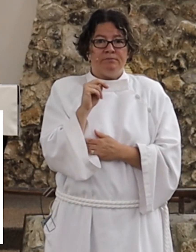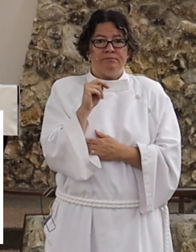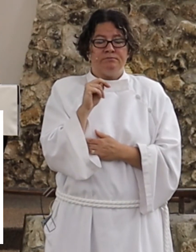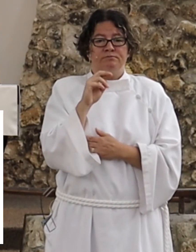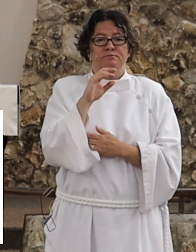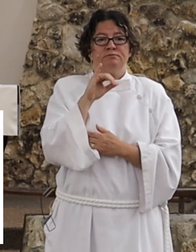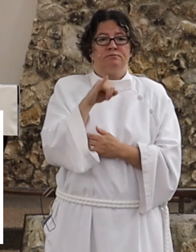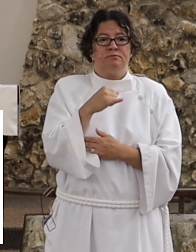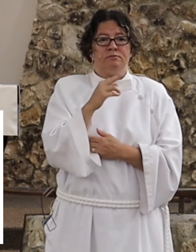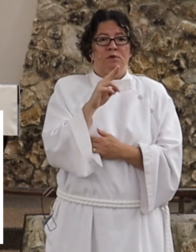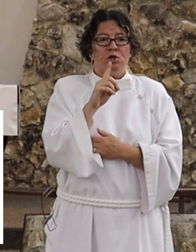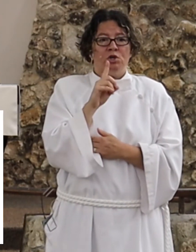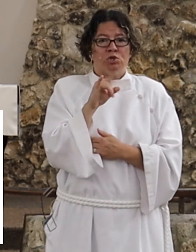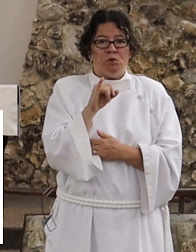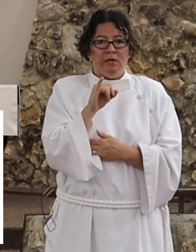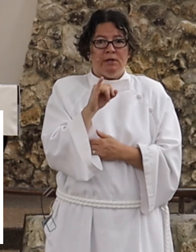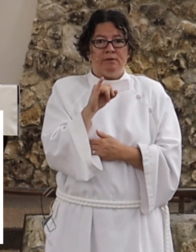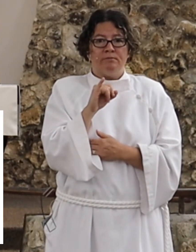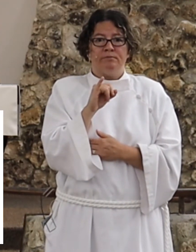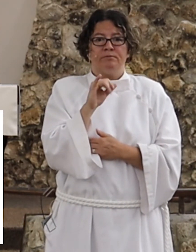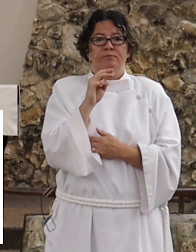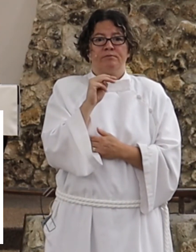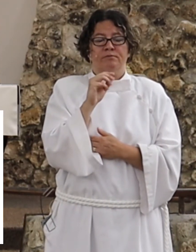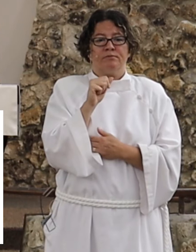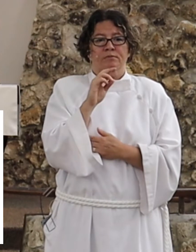Marion, Judy,